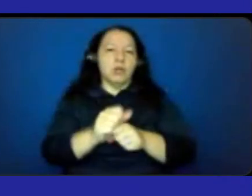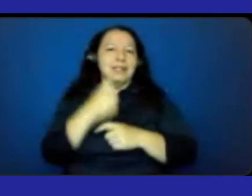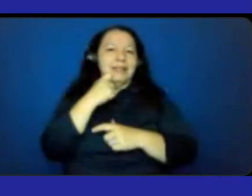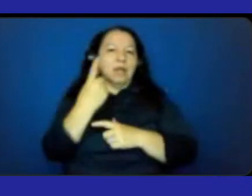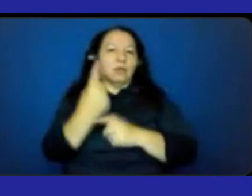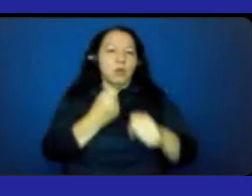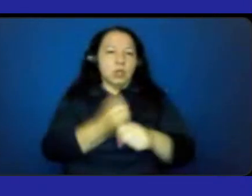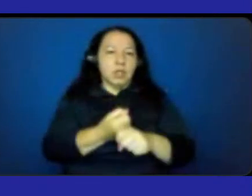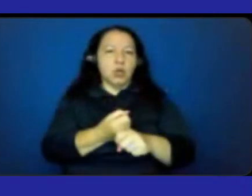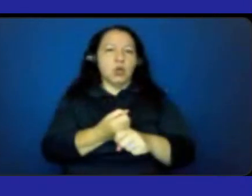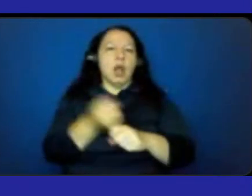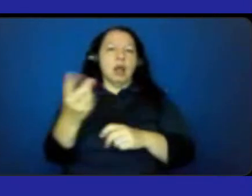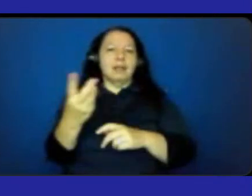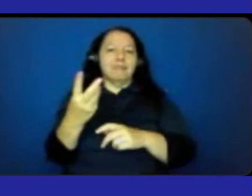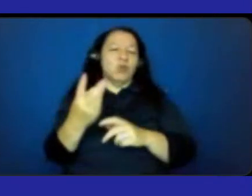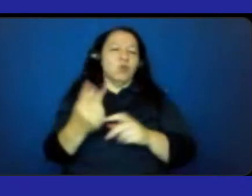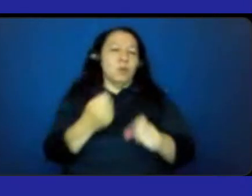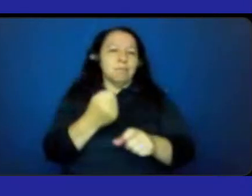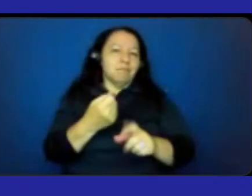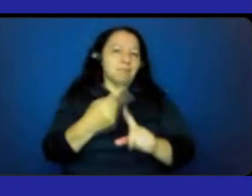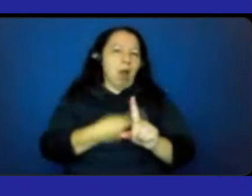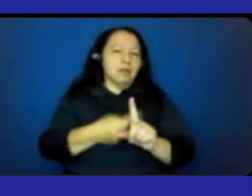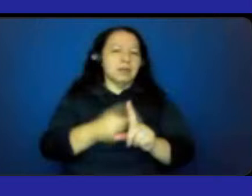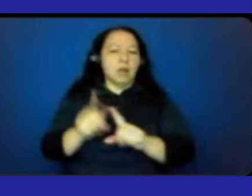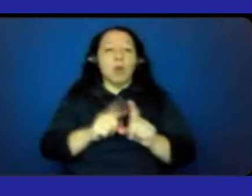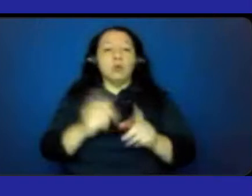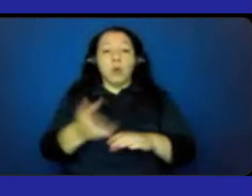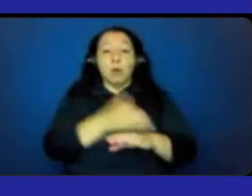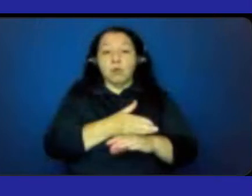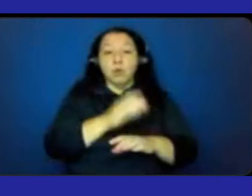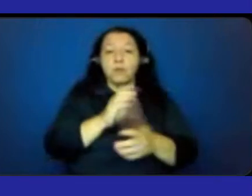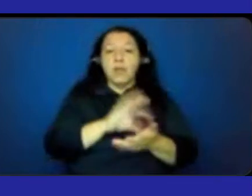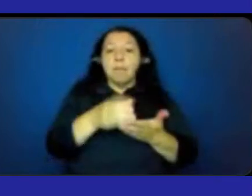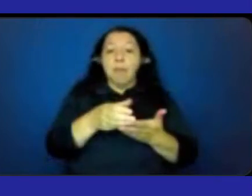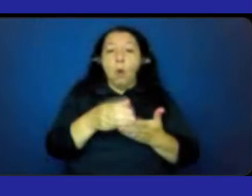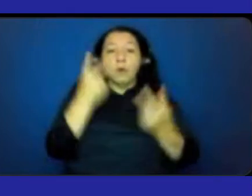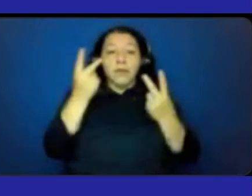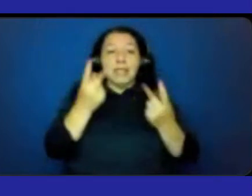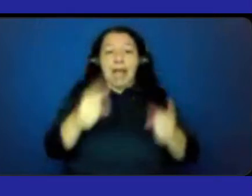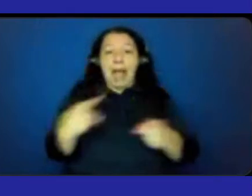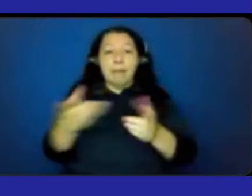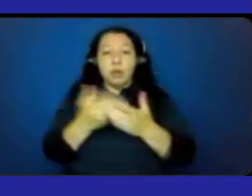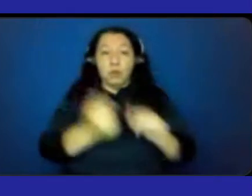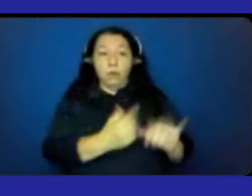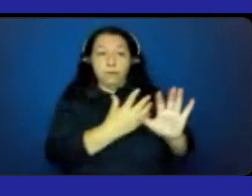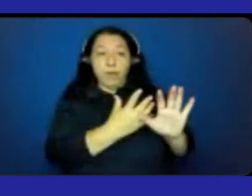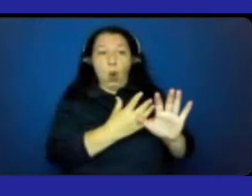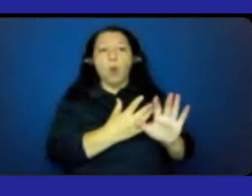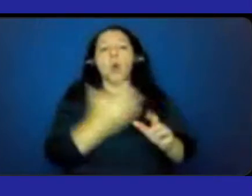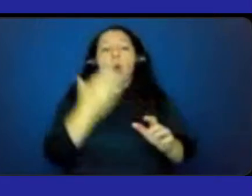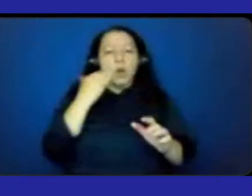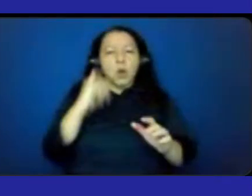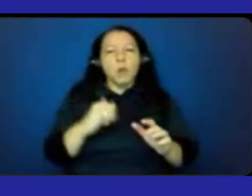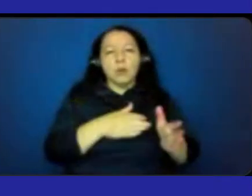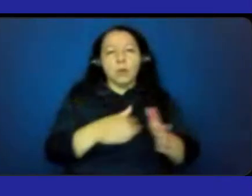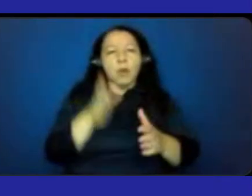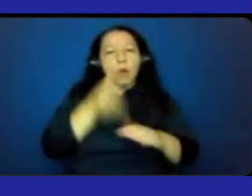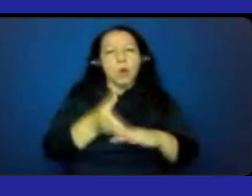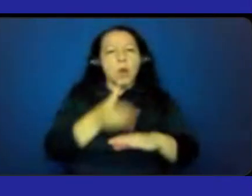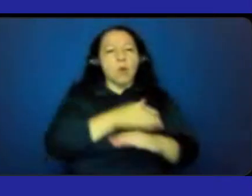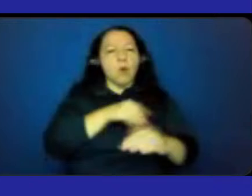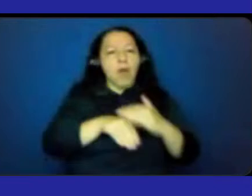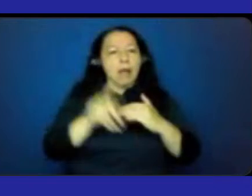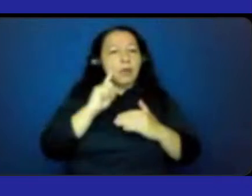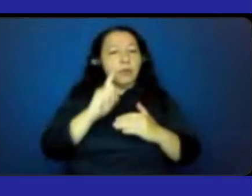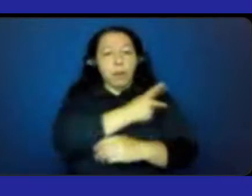and months to improve the number of those visits that happen by video. We know that's a way that's going to improve access for our patients in the